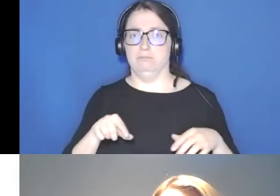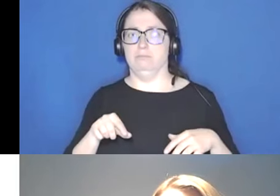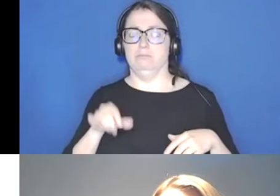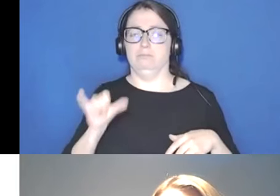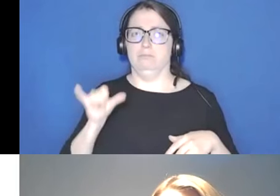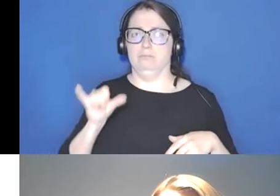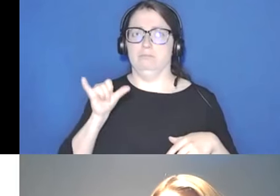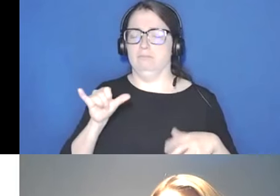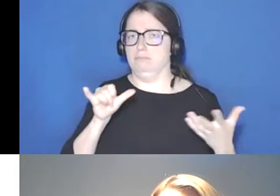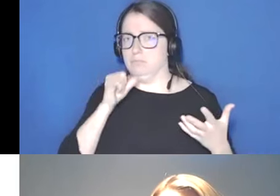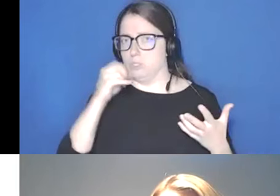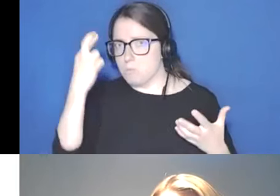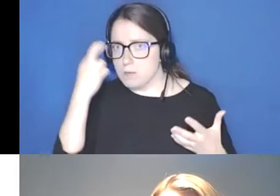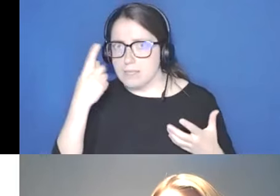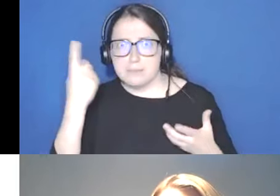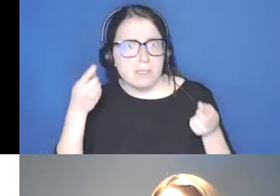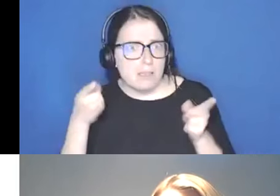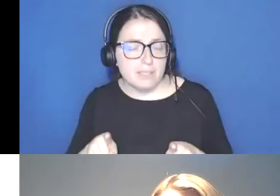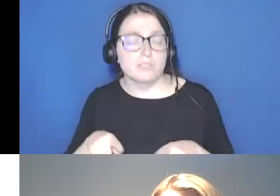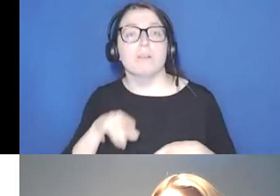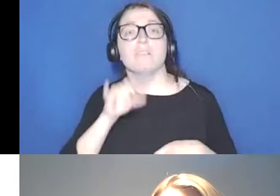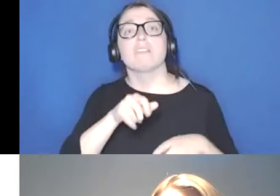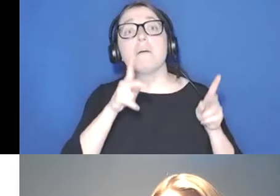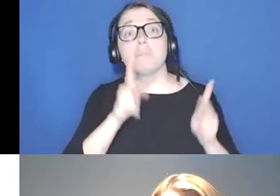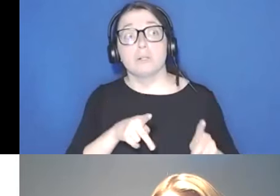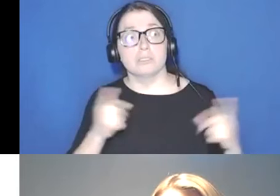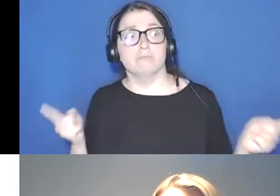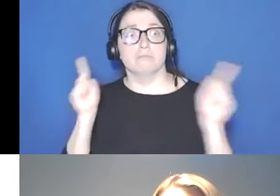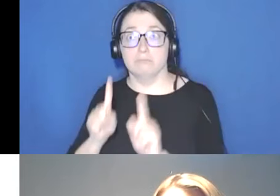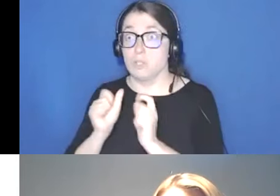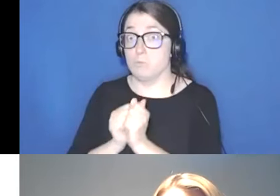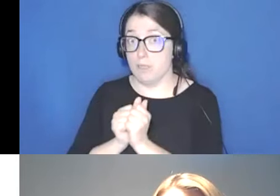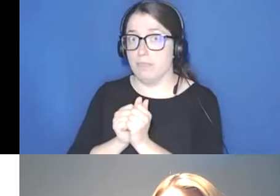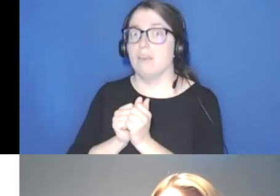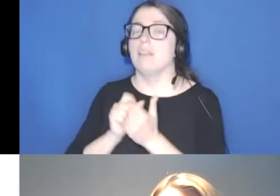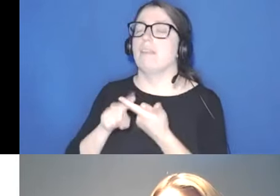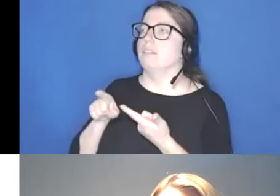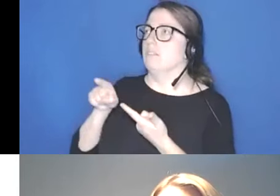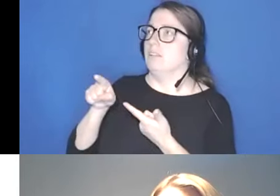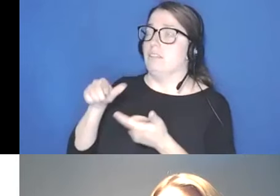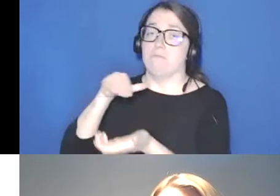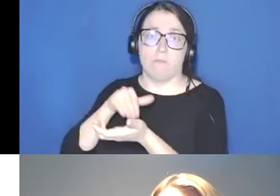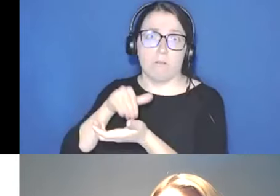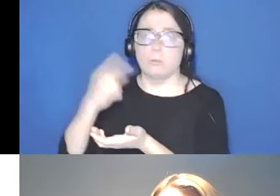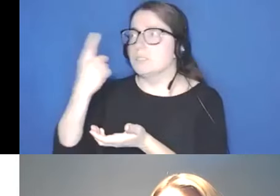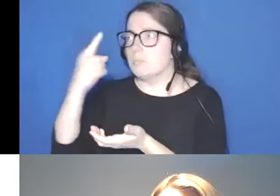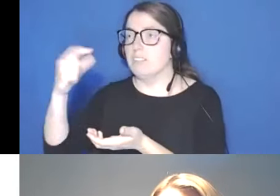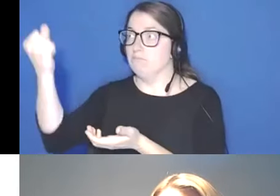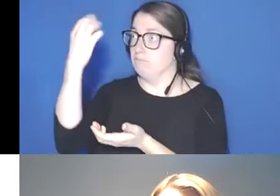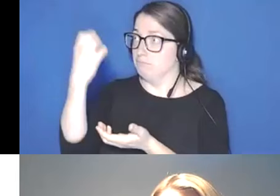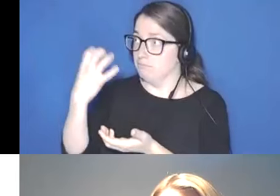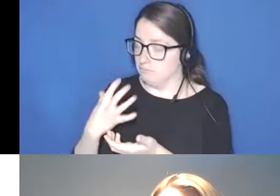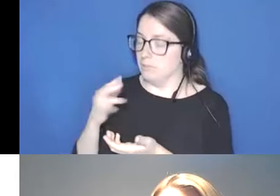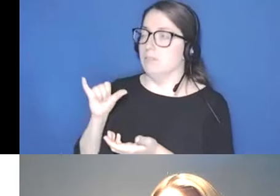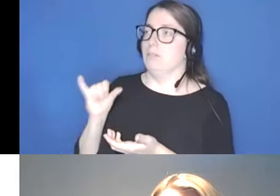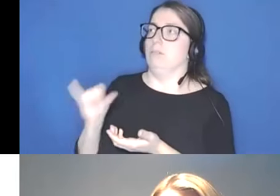going on. So it's best if you have that person's family member with you, it kind of helps break the ice so they can be like, hey, yeah,